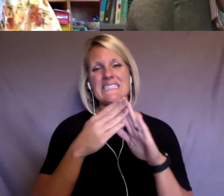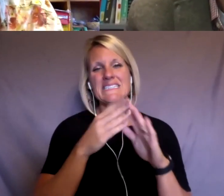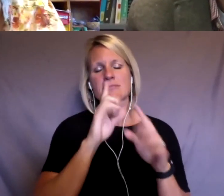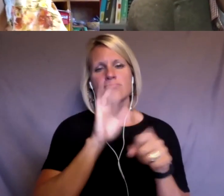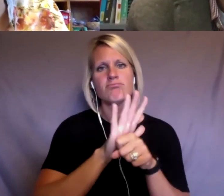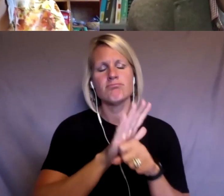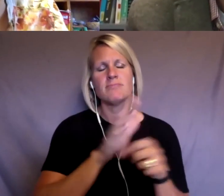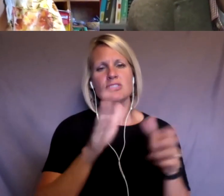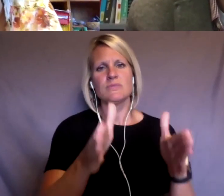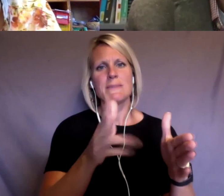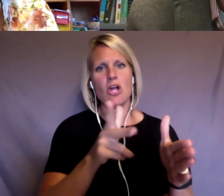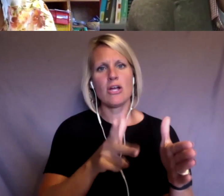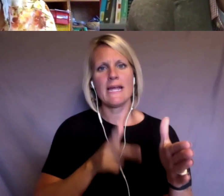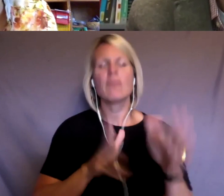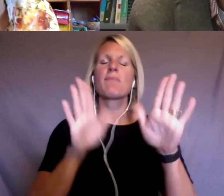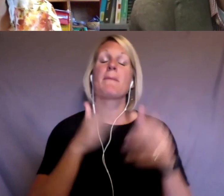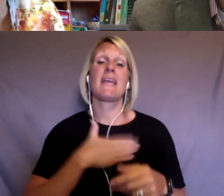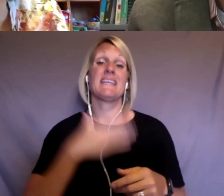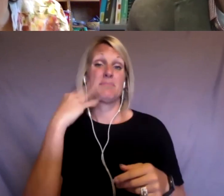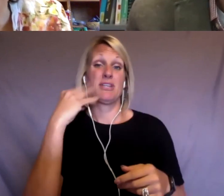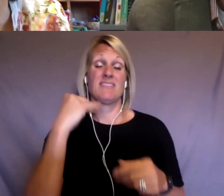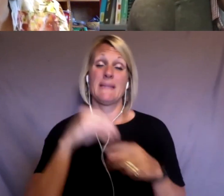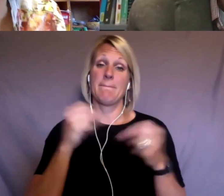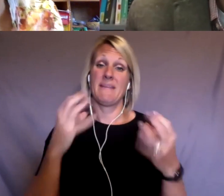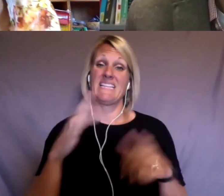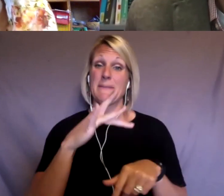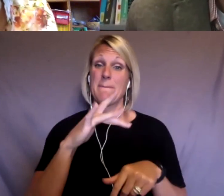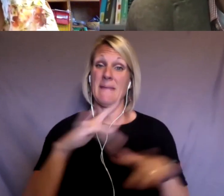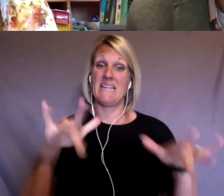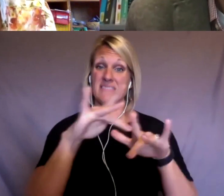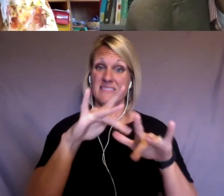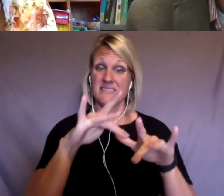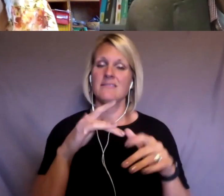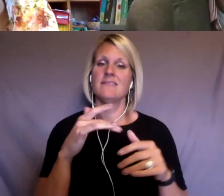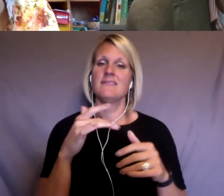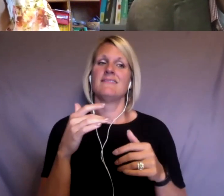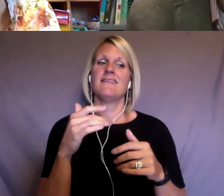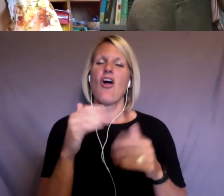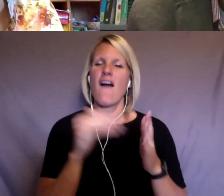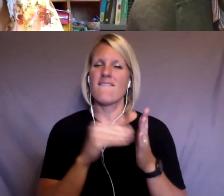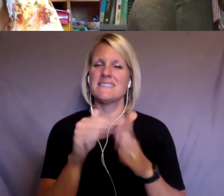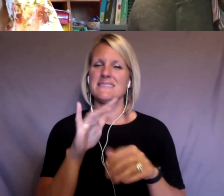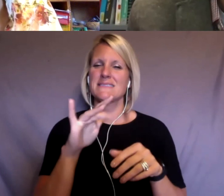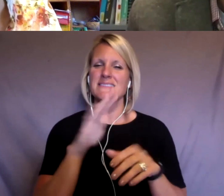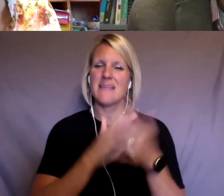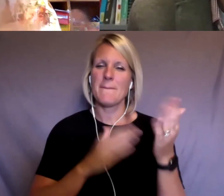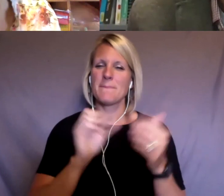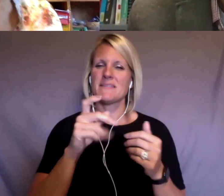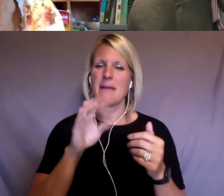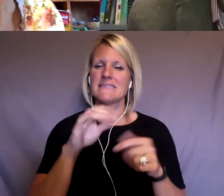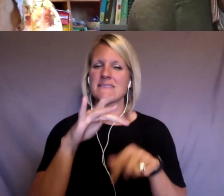my experience is that in many areas, a lot of these spaces go underused and underutilized. And so instead